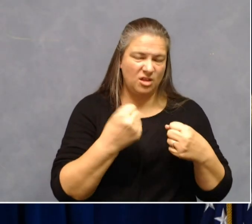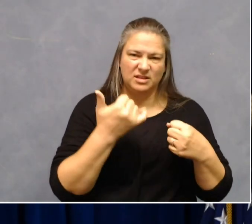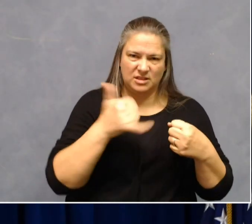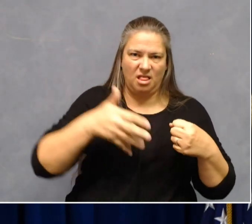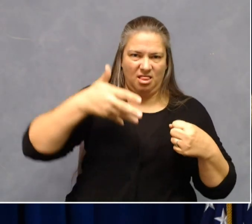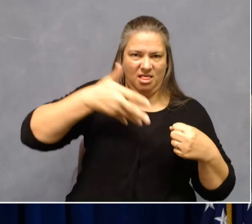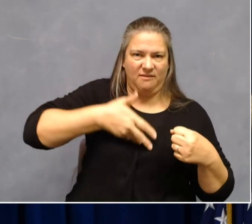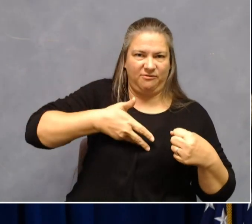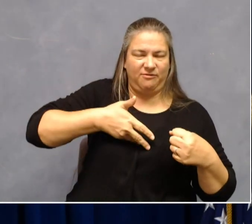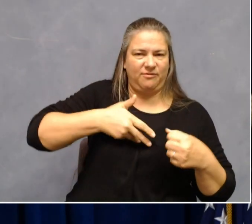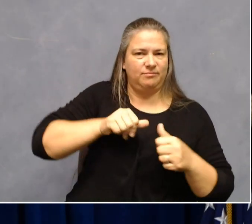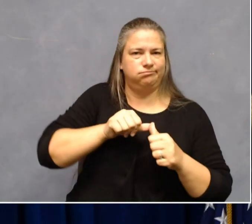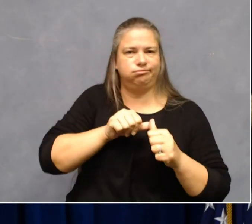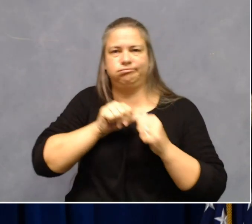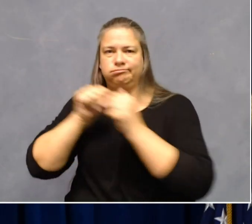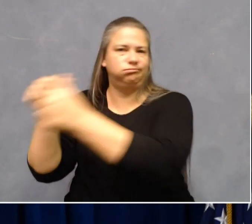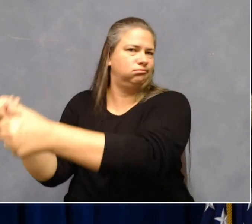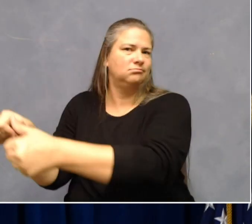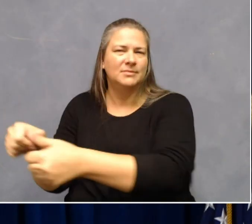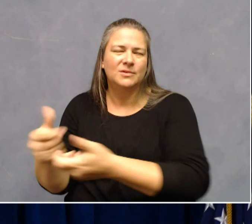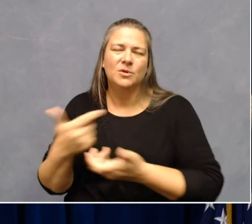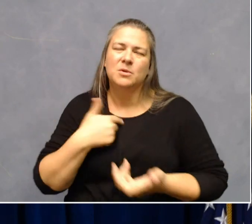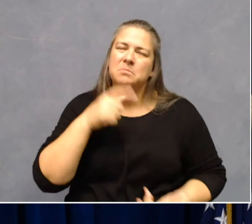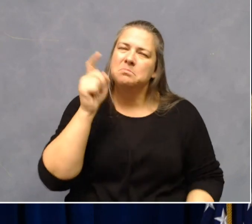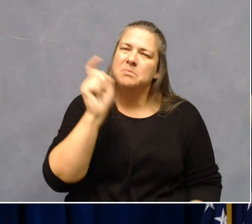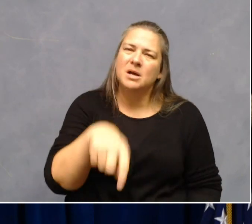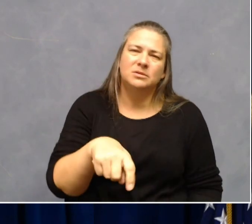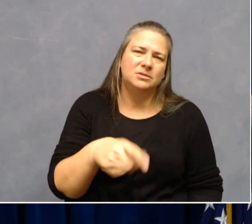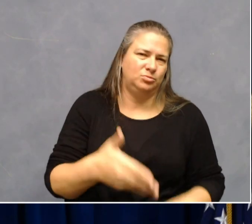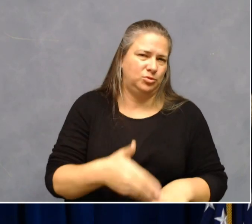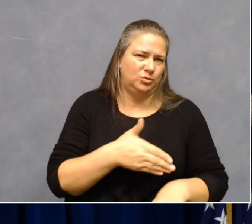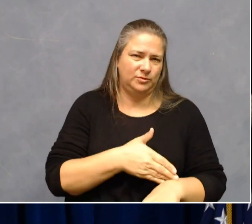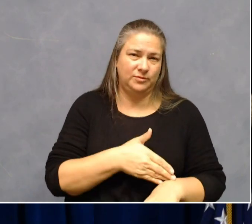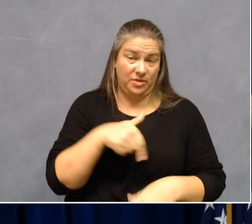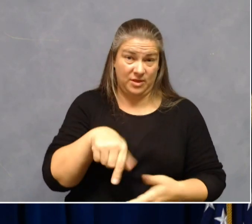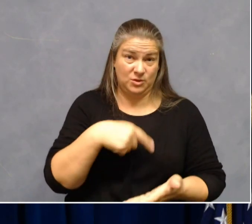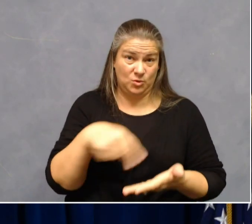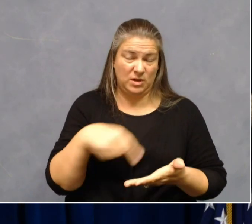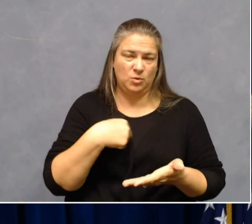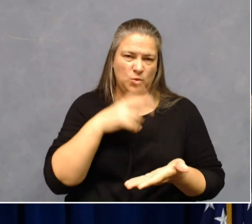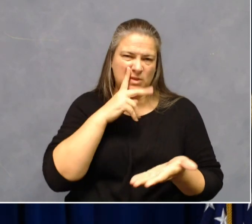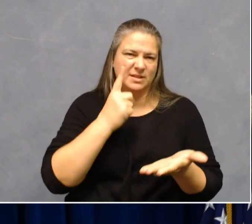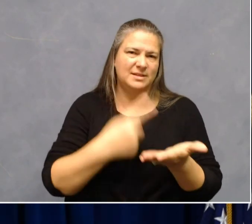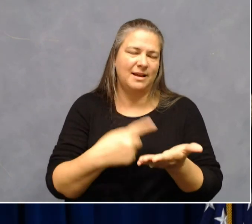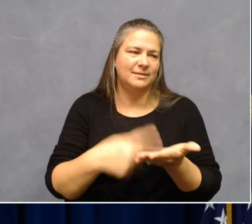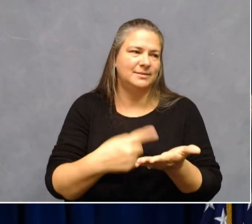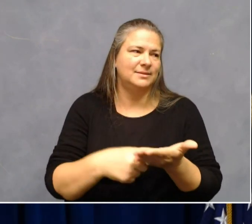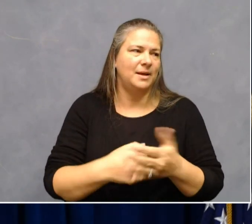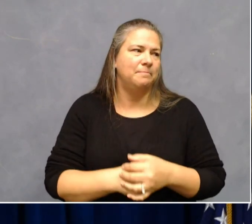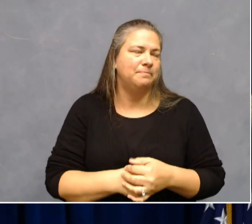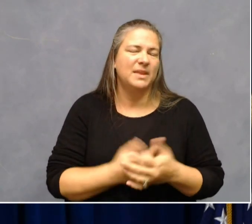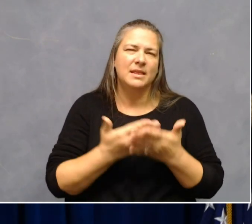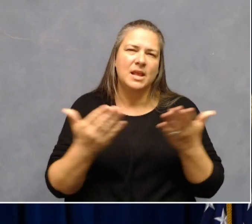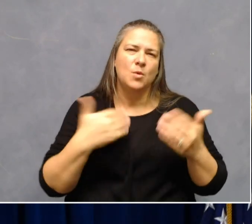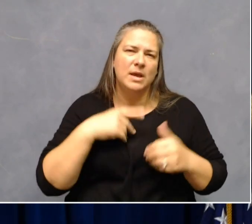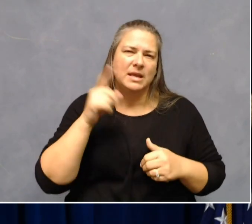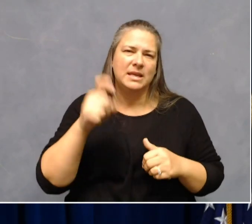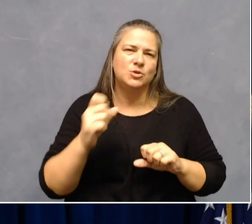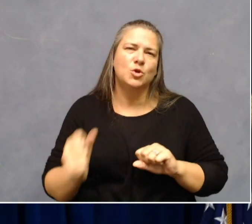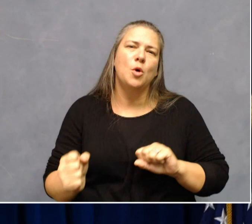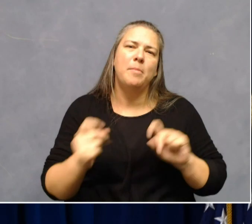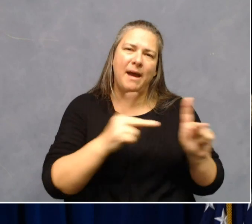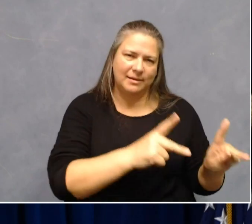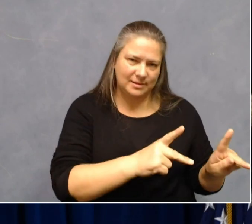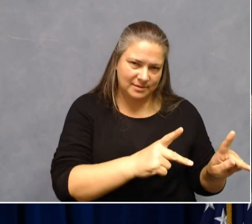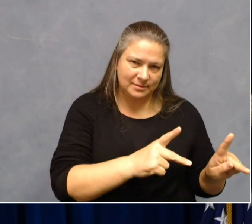better. And this week we're going to be talking about different practices that we need to get back to do better.